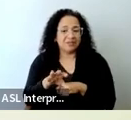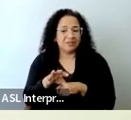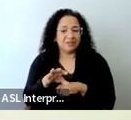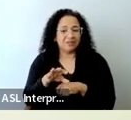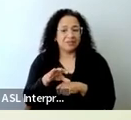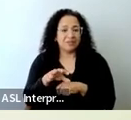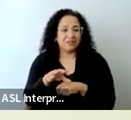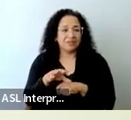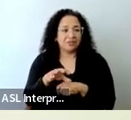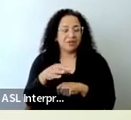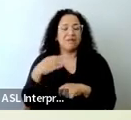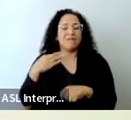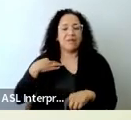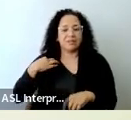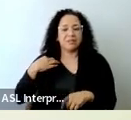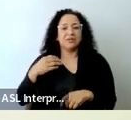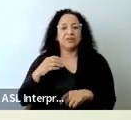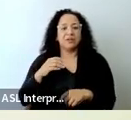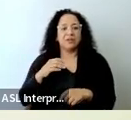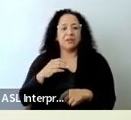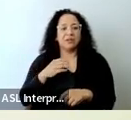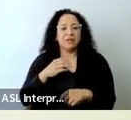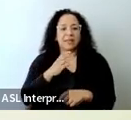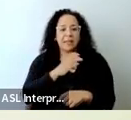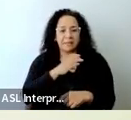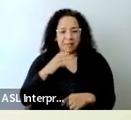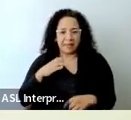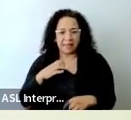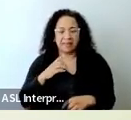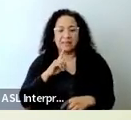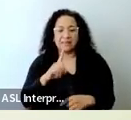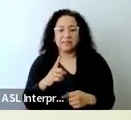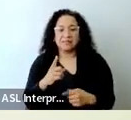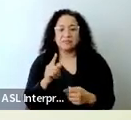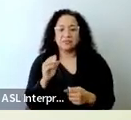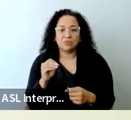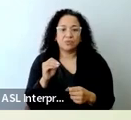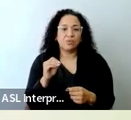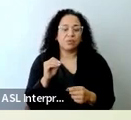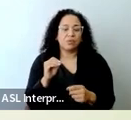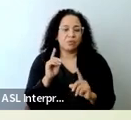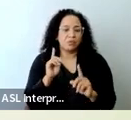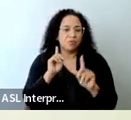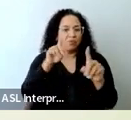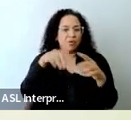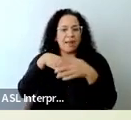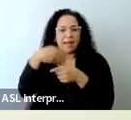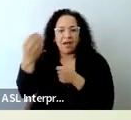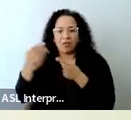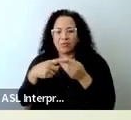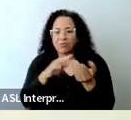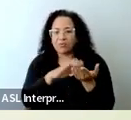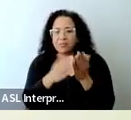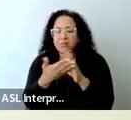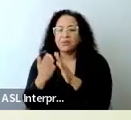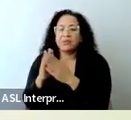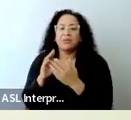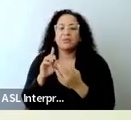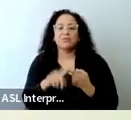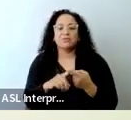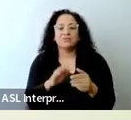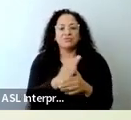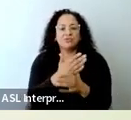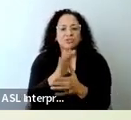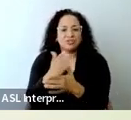local volunteer advisory committee is to go out in the community to